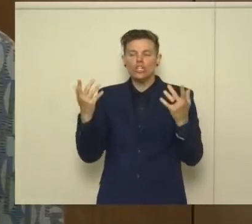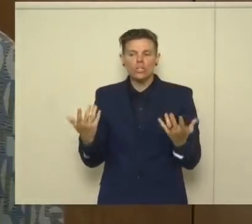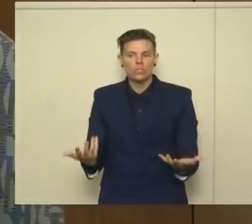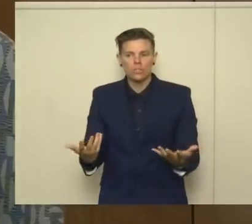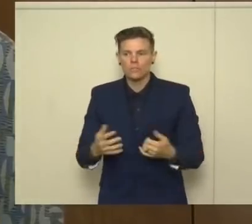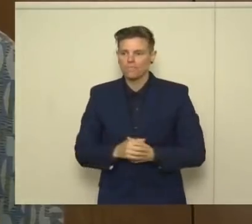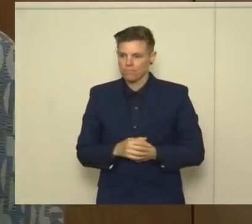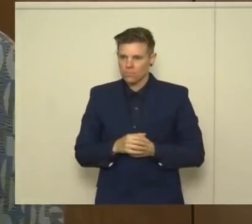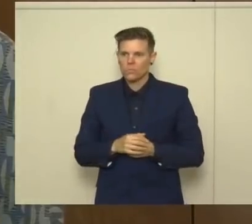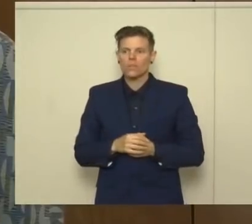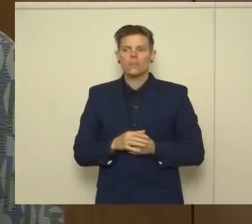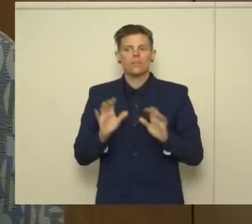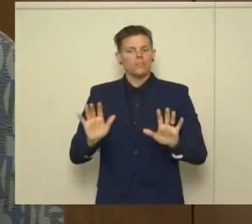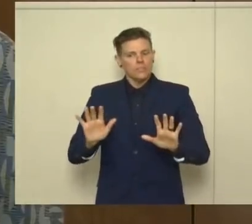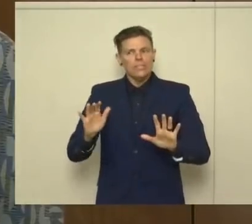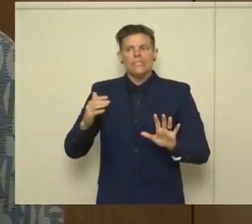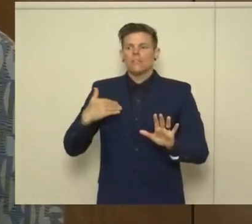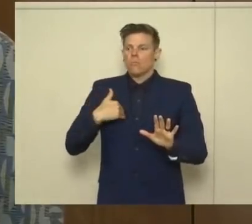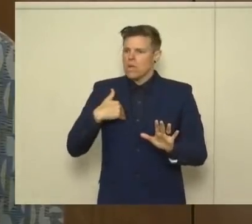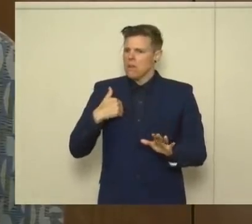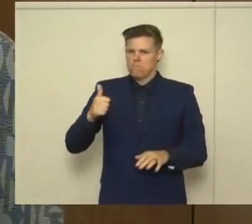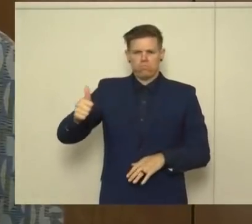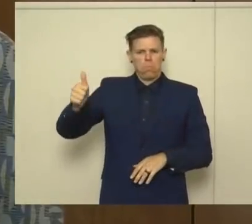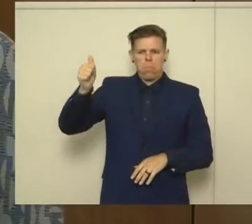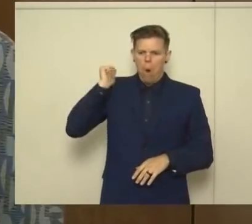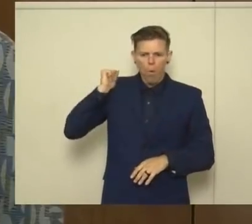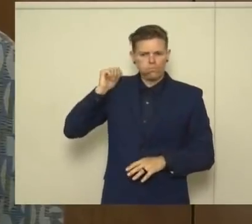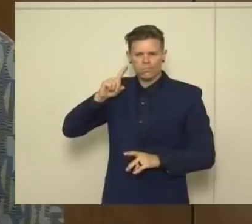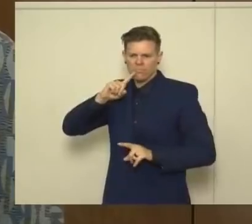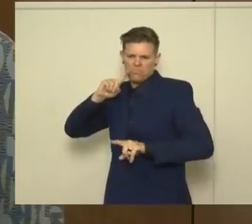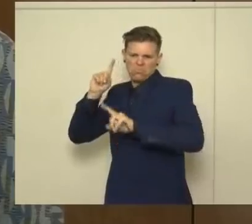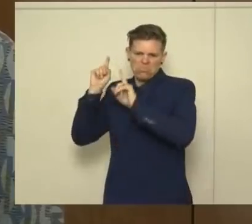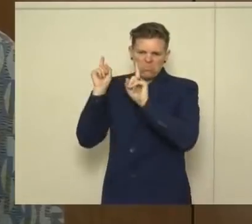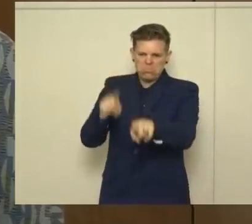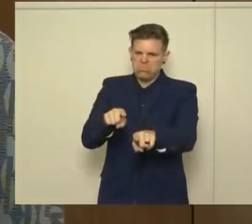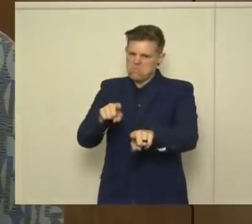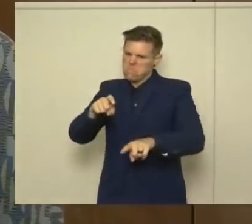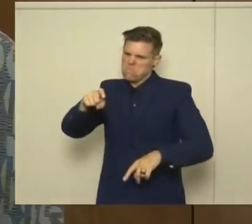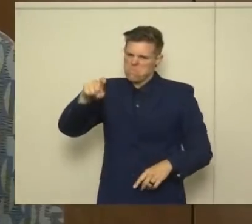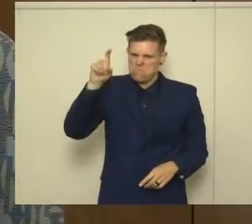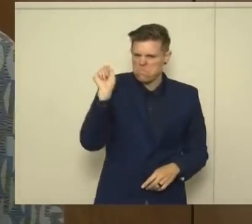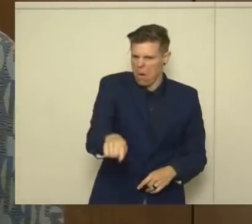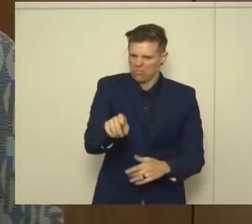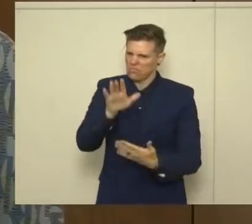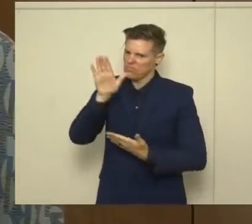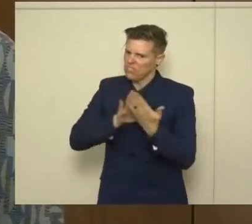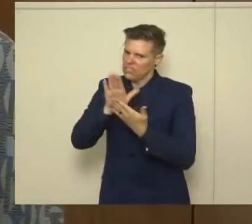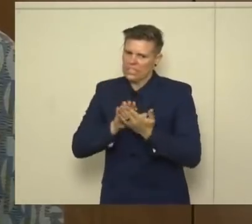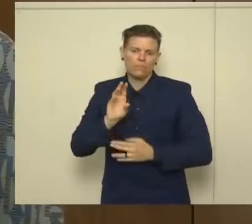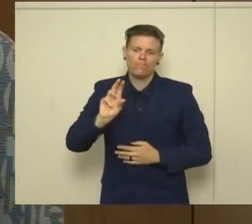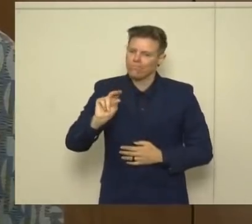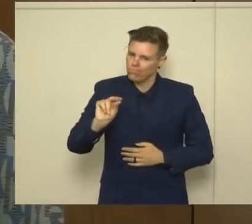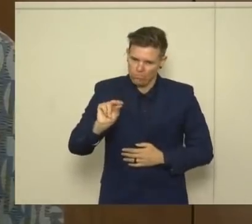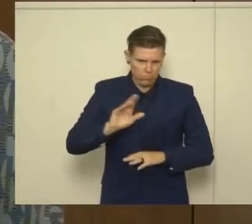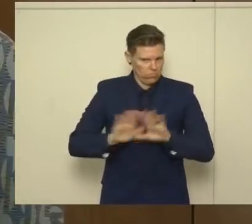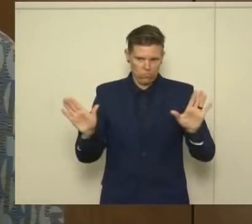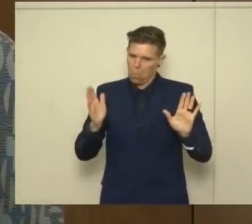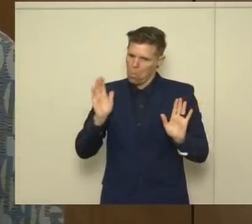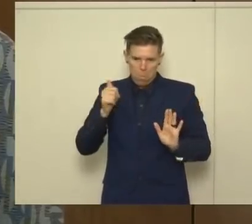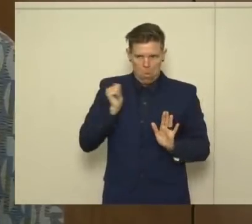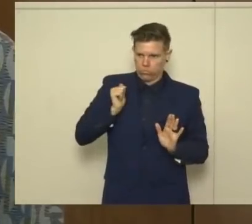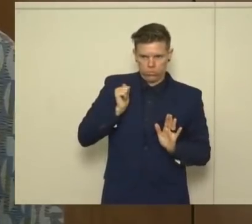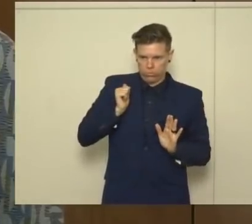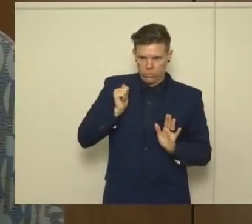schools go to in-person learning in this hybrid model. We have 24 school districts whose